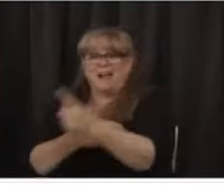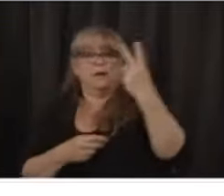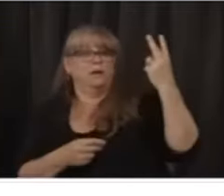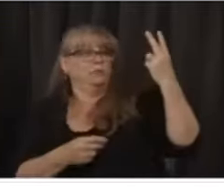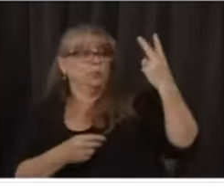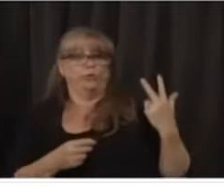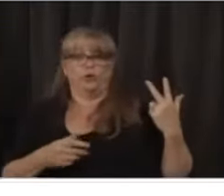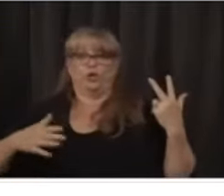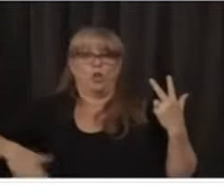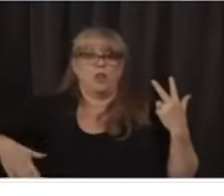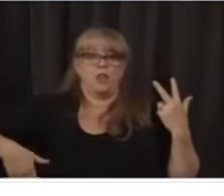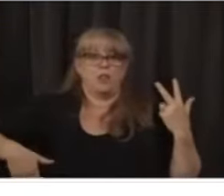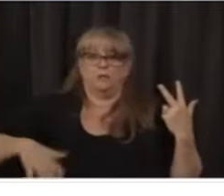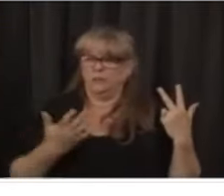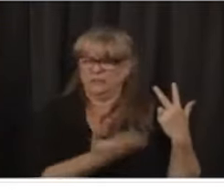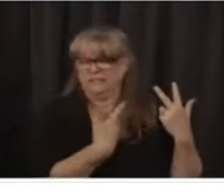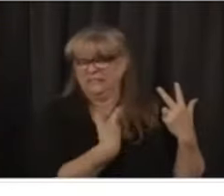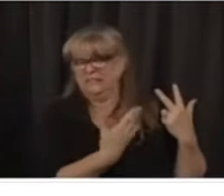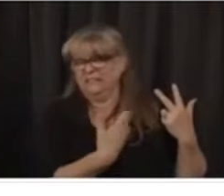2.5 million,